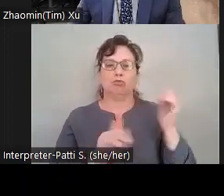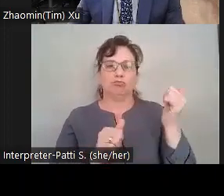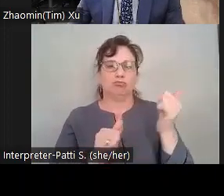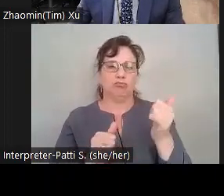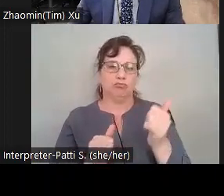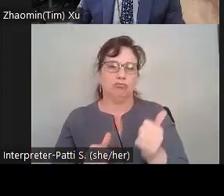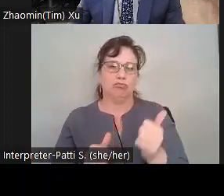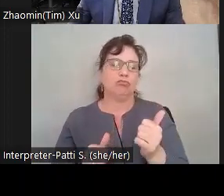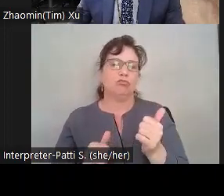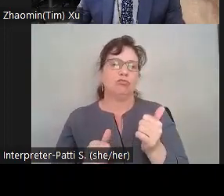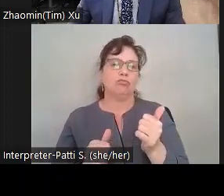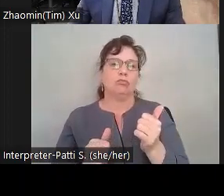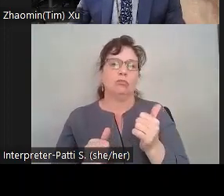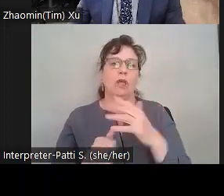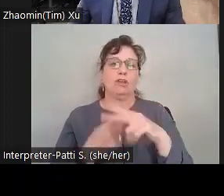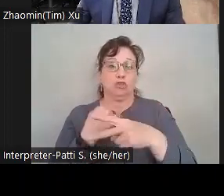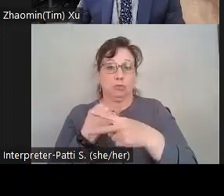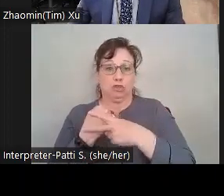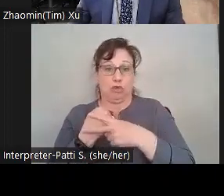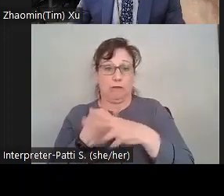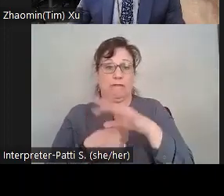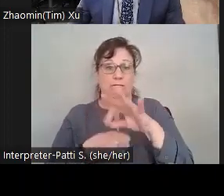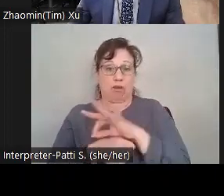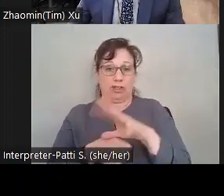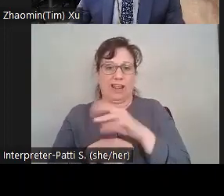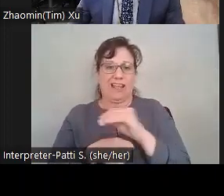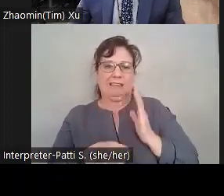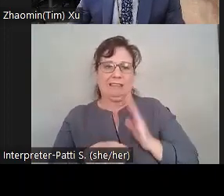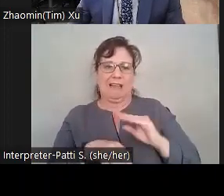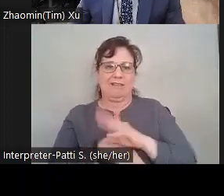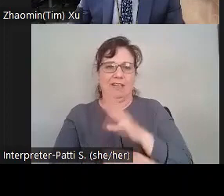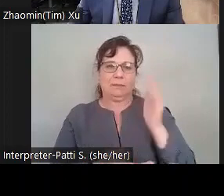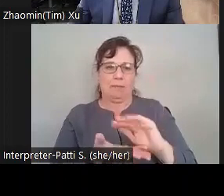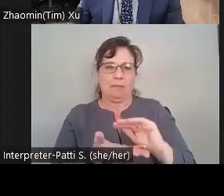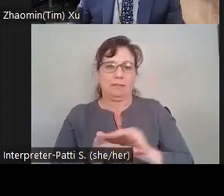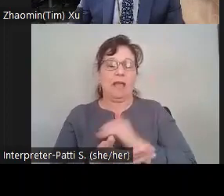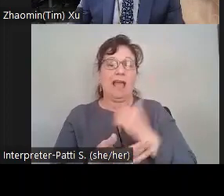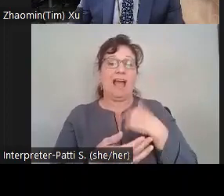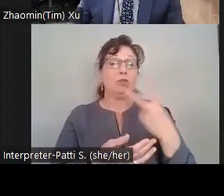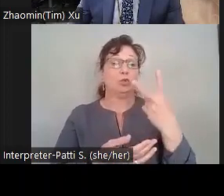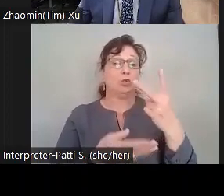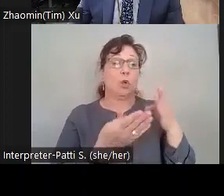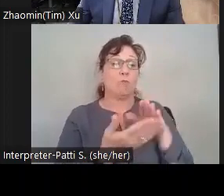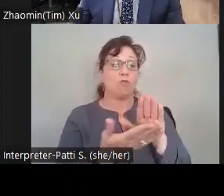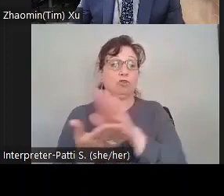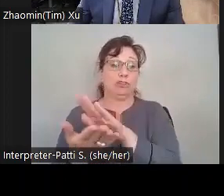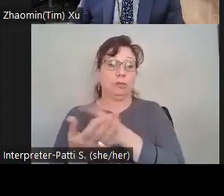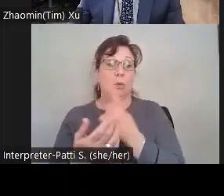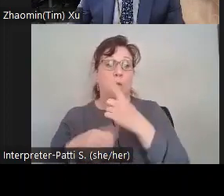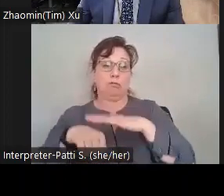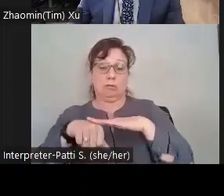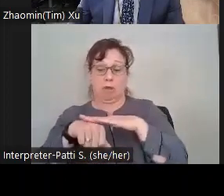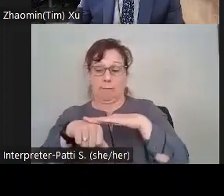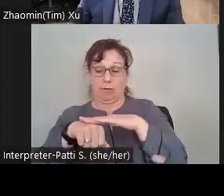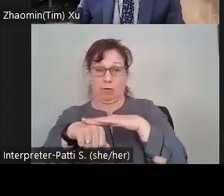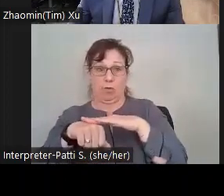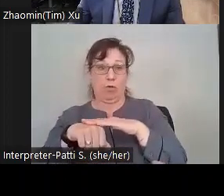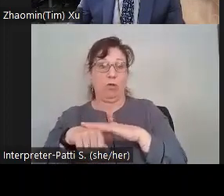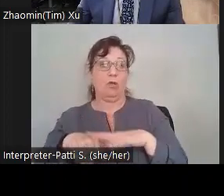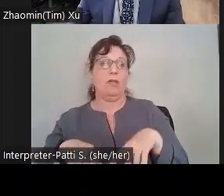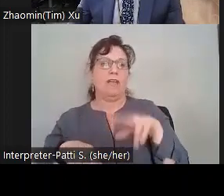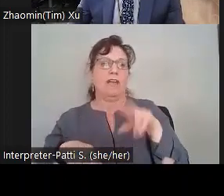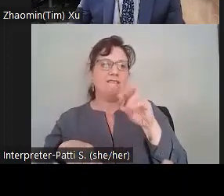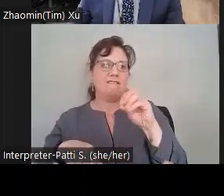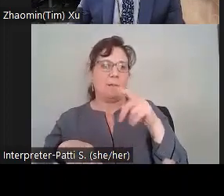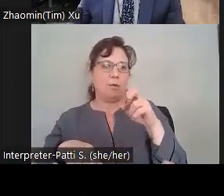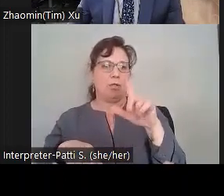and minimizing the side effects. So really, there's two options. There's topical, which comes in the form of something called Miquelmod,